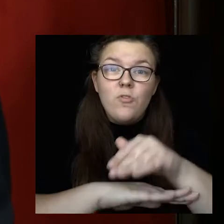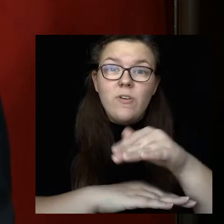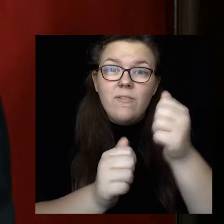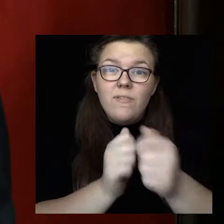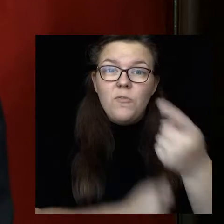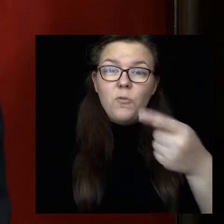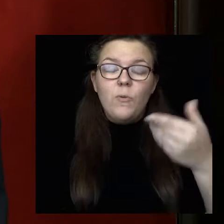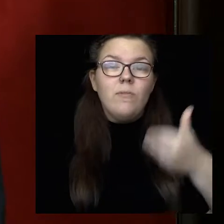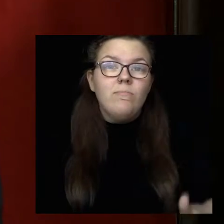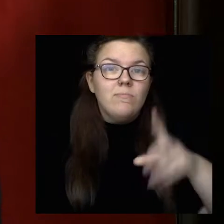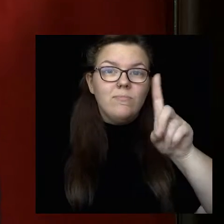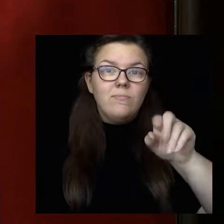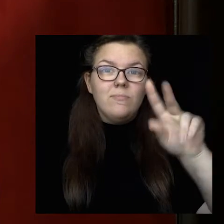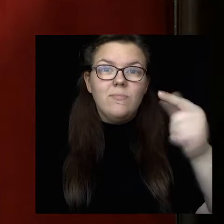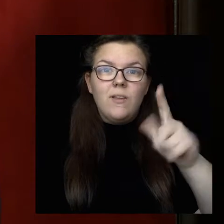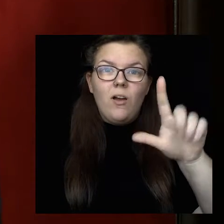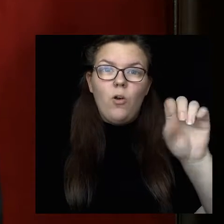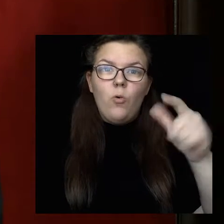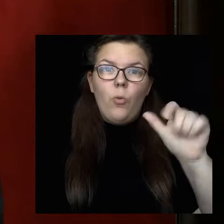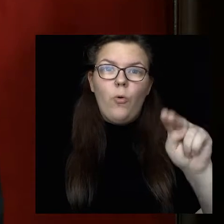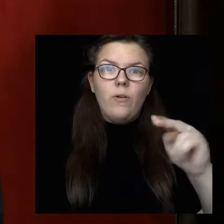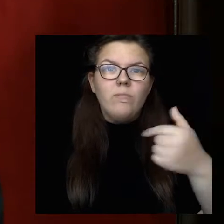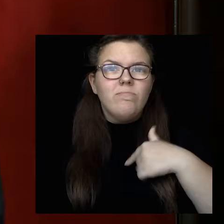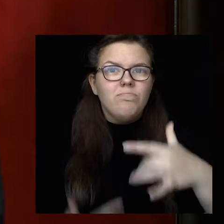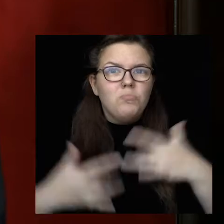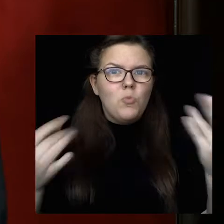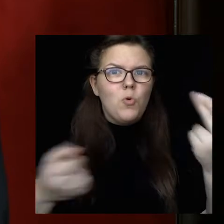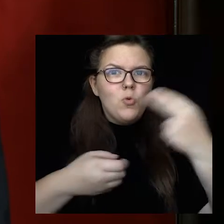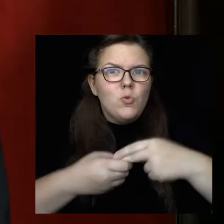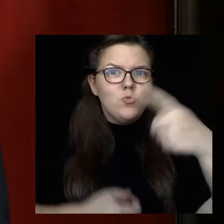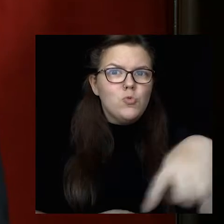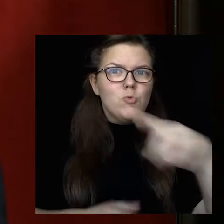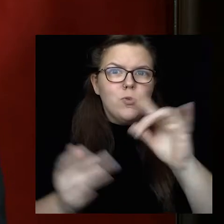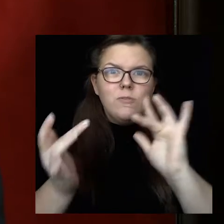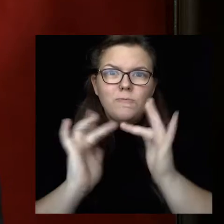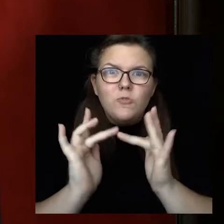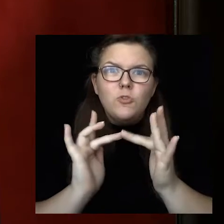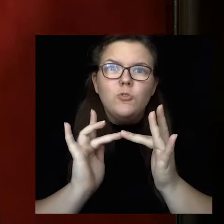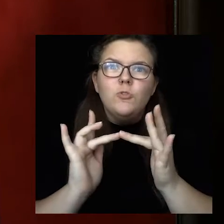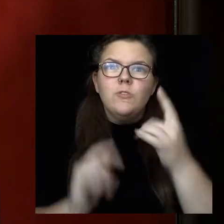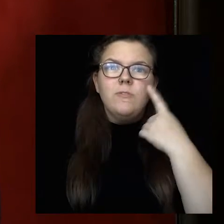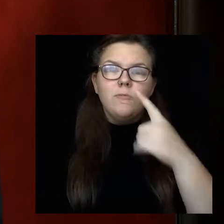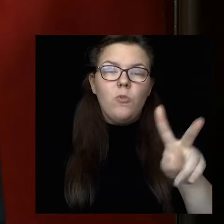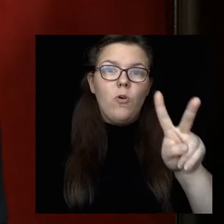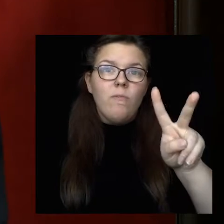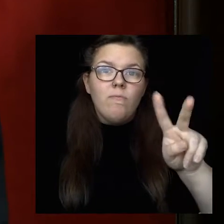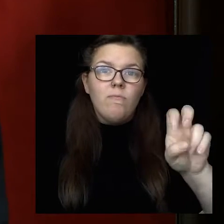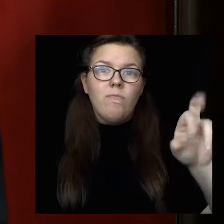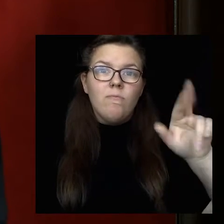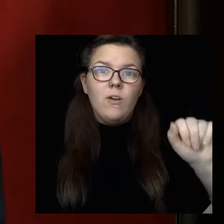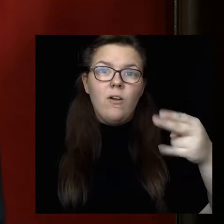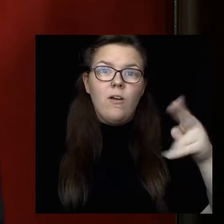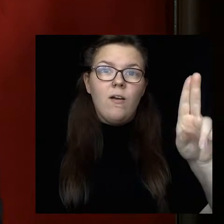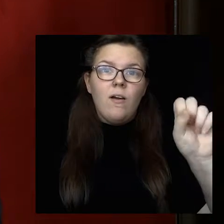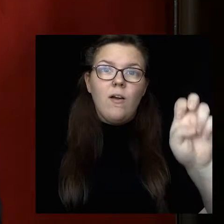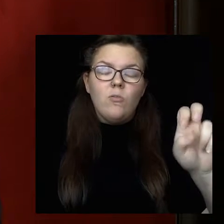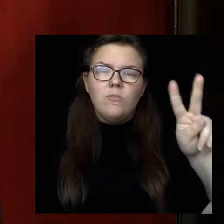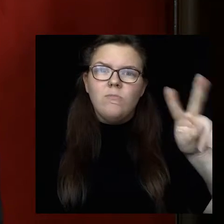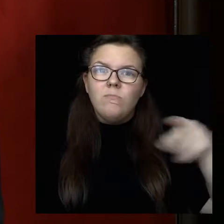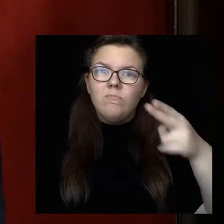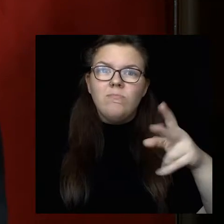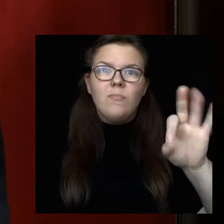Good evening, everyone. I'm Doug Logan, and I'm thrilled to be joining you this evening virtually for the Vera House Foundation